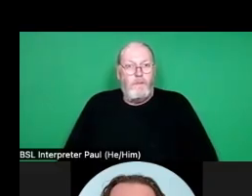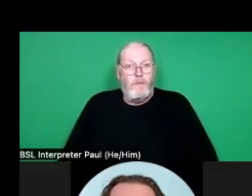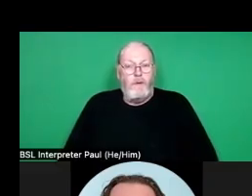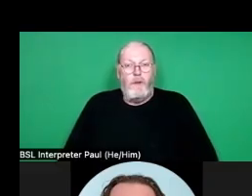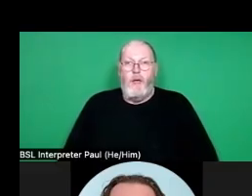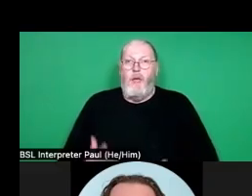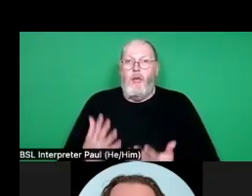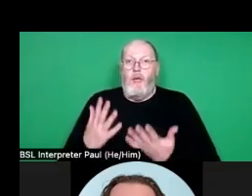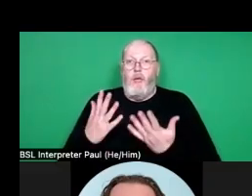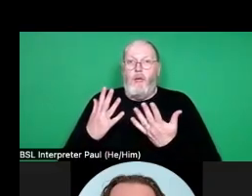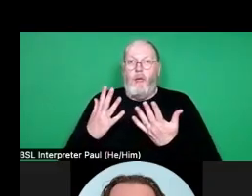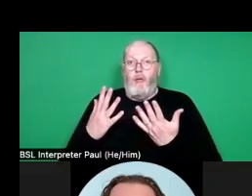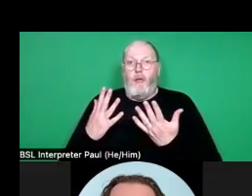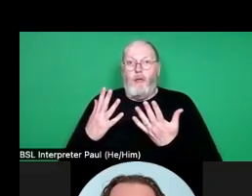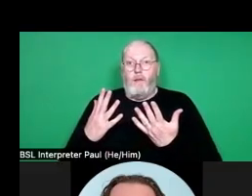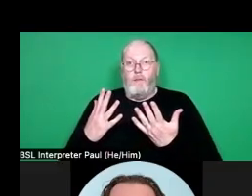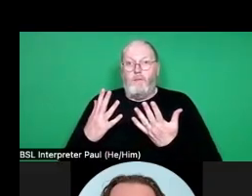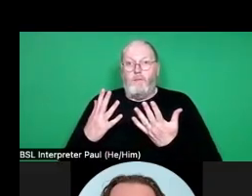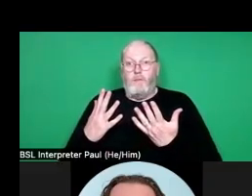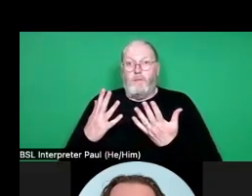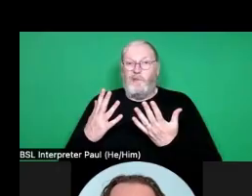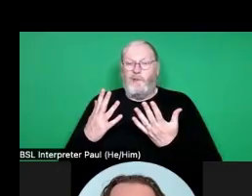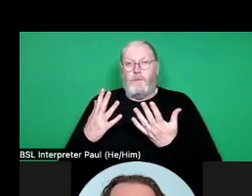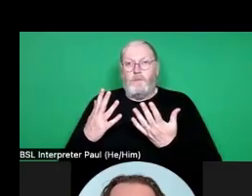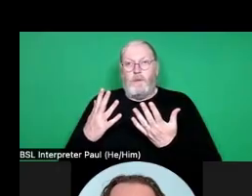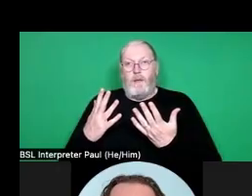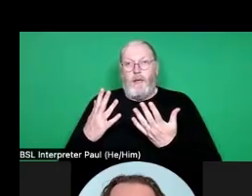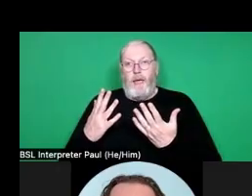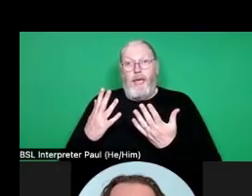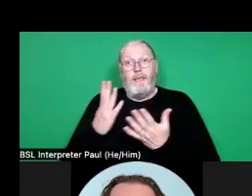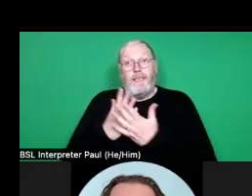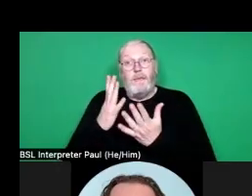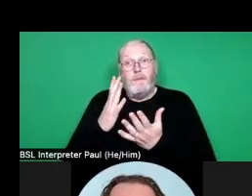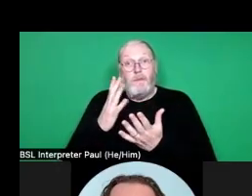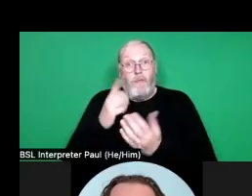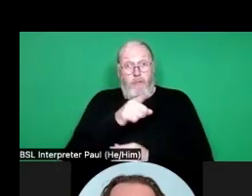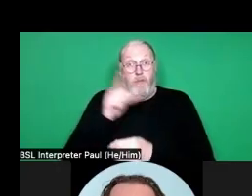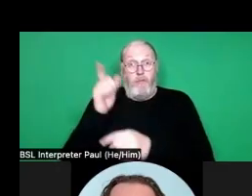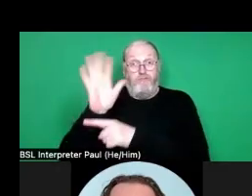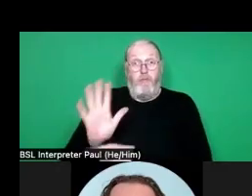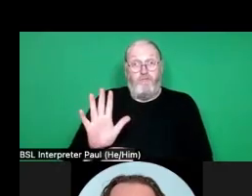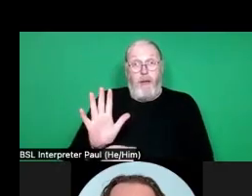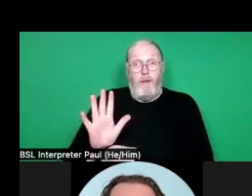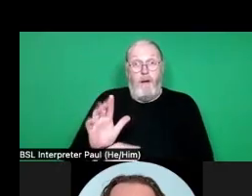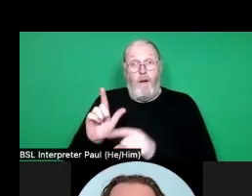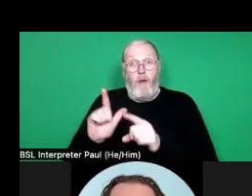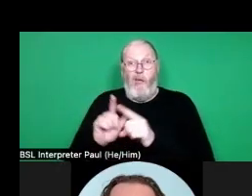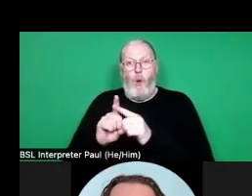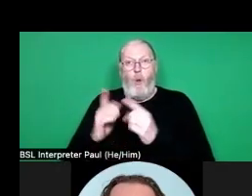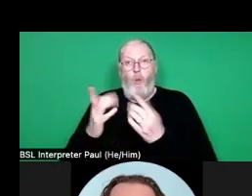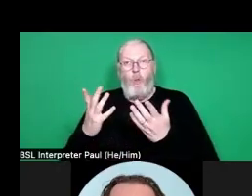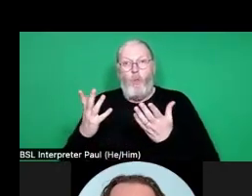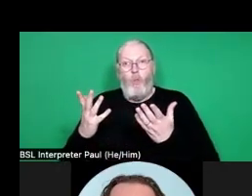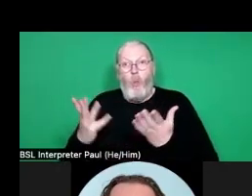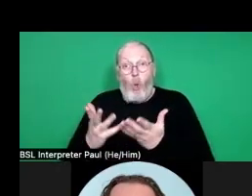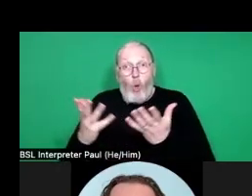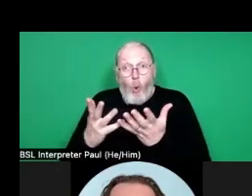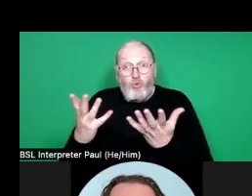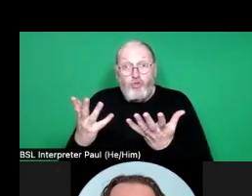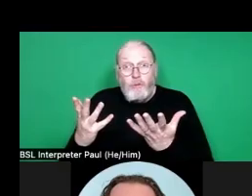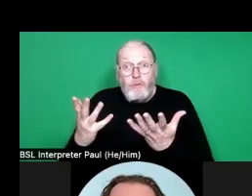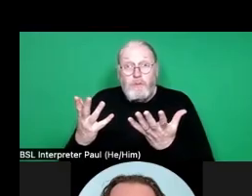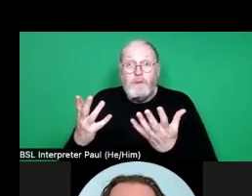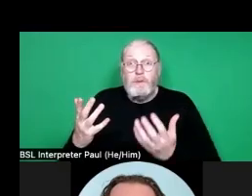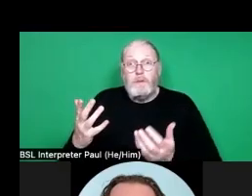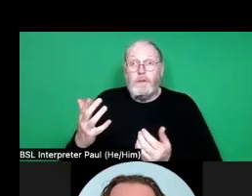how incompetent they are, like for example, should I go at it? And the coach reply, define go at